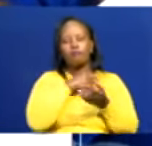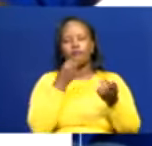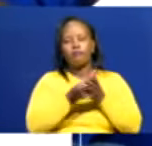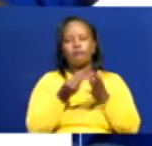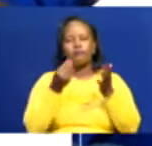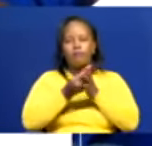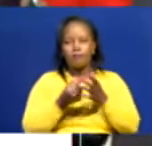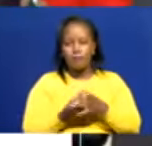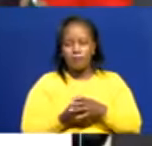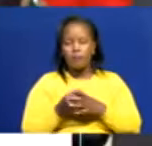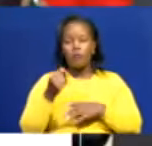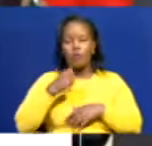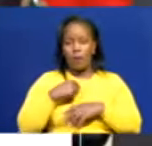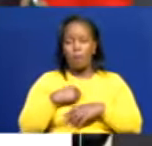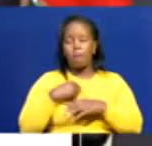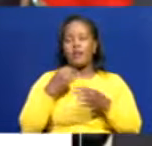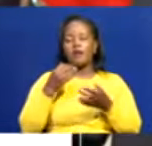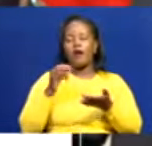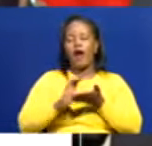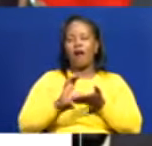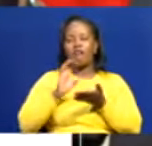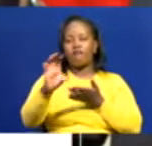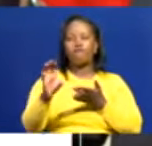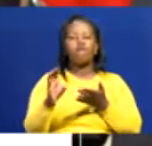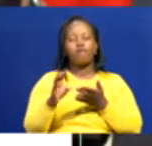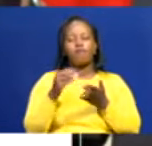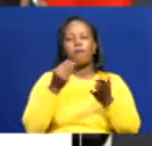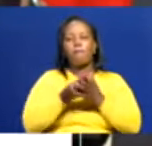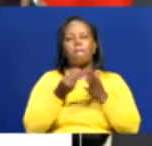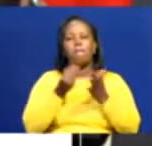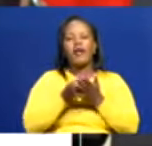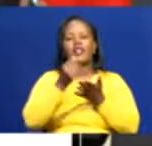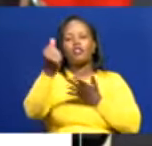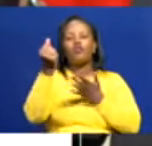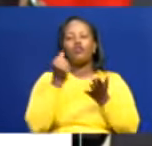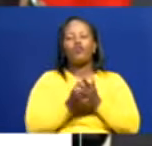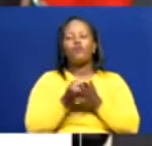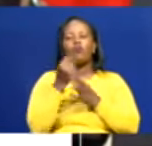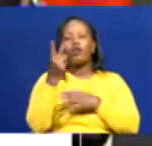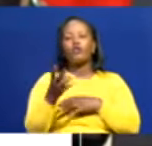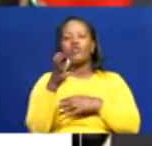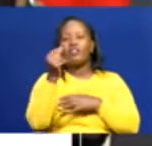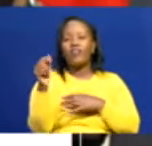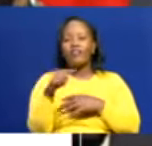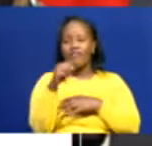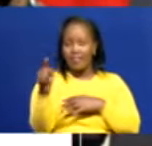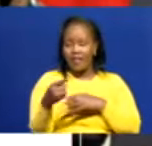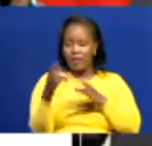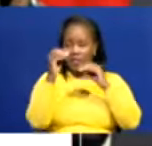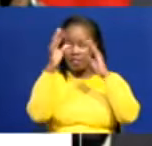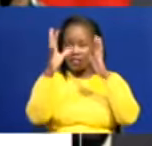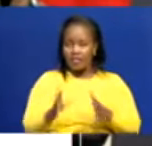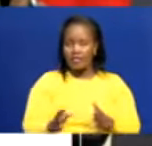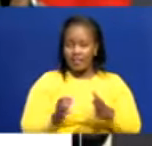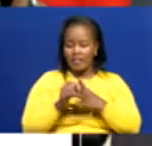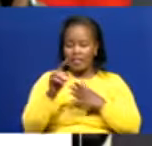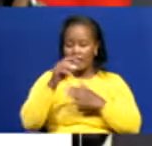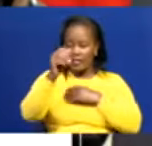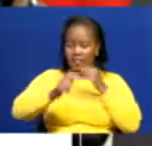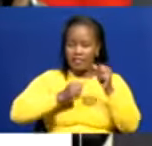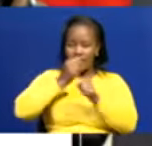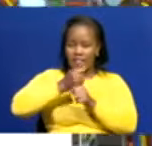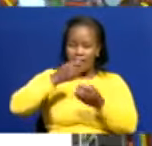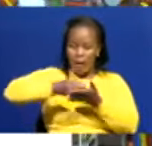ya kuajiri walimu wengine 1,025 in this budget. Mwaka